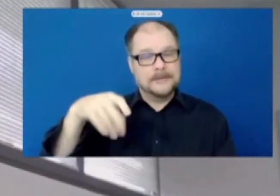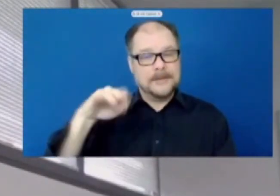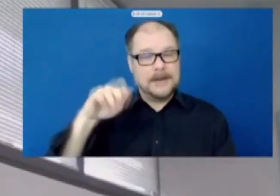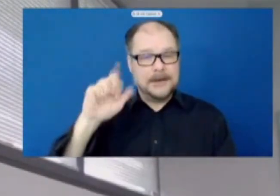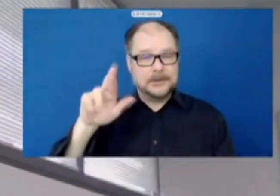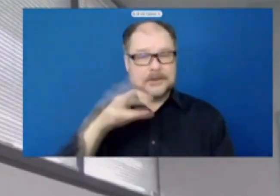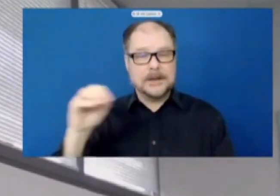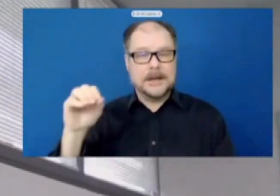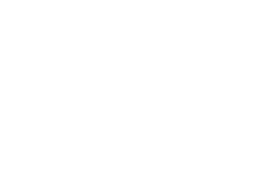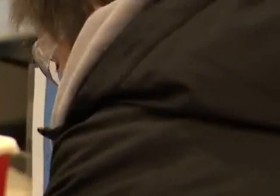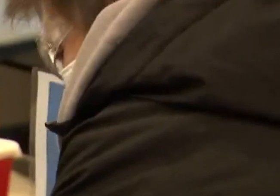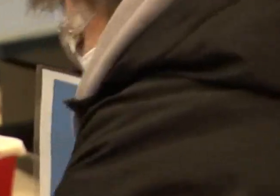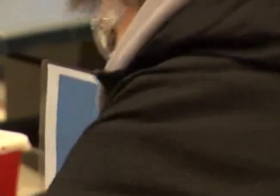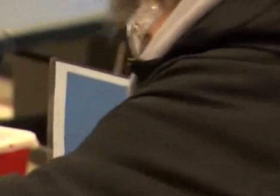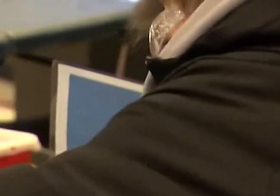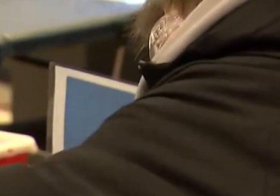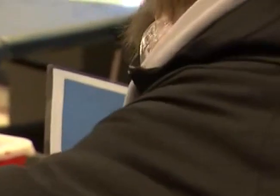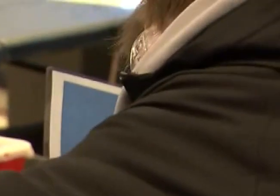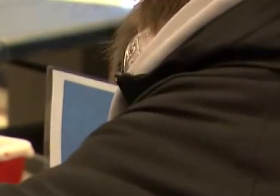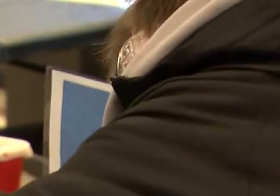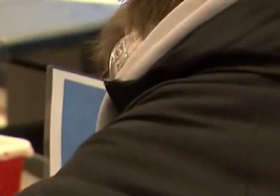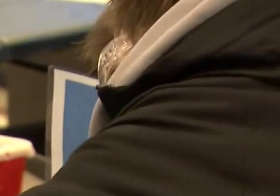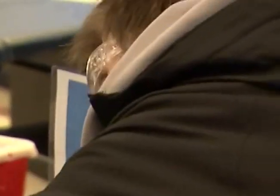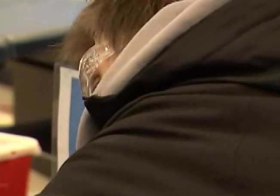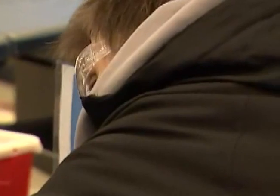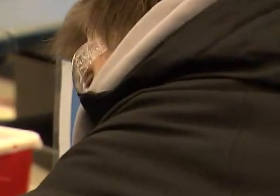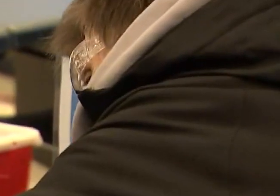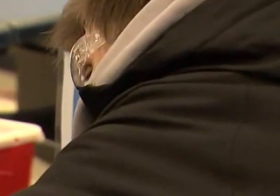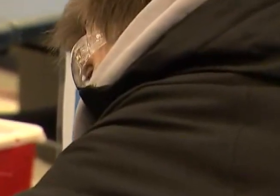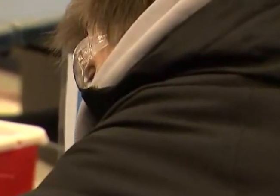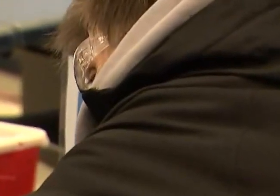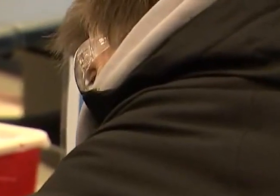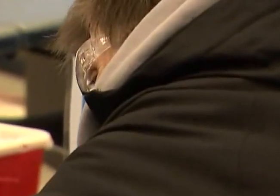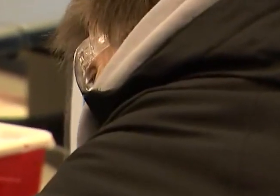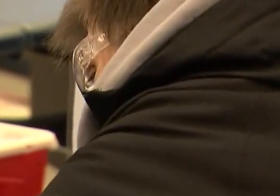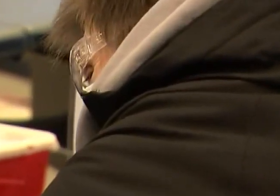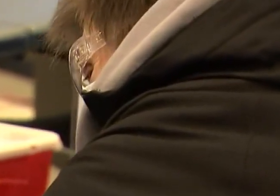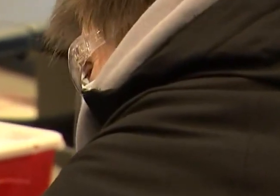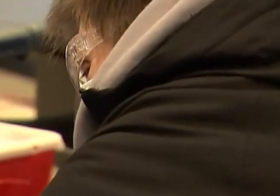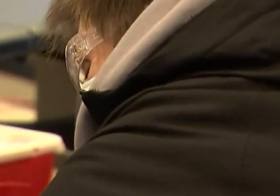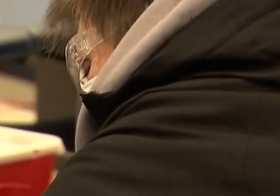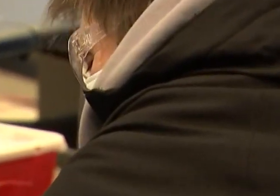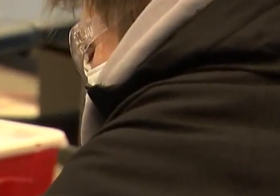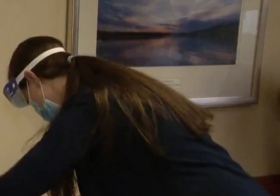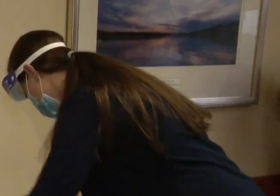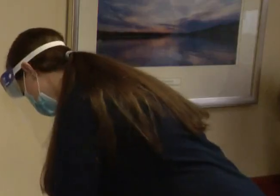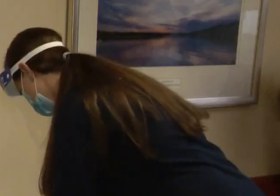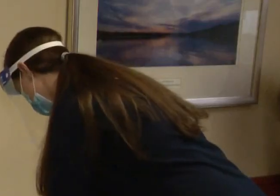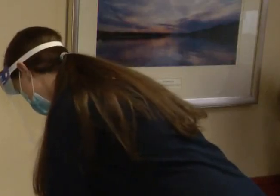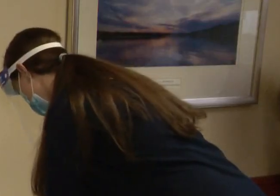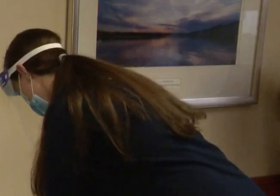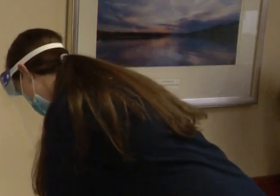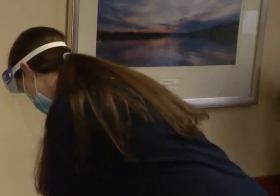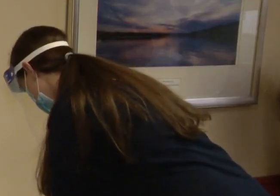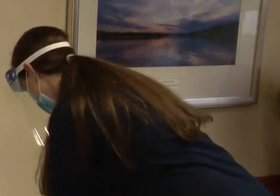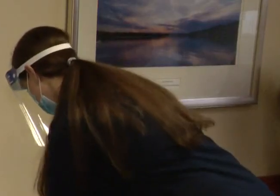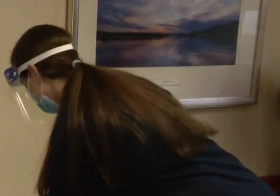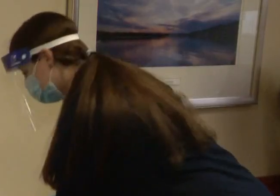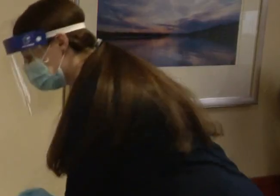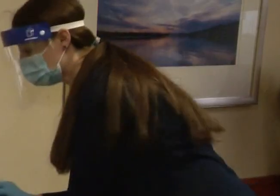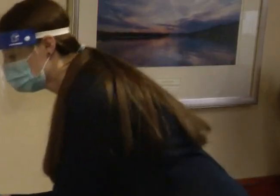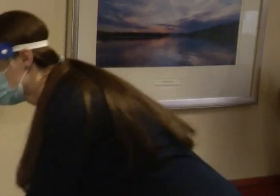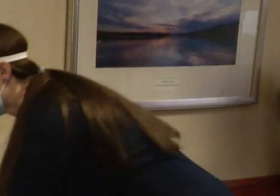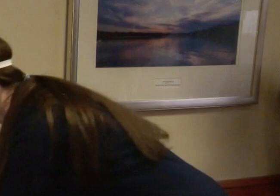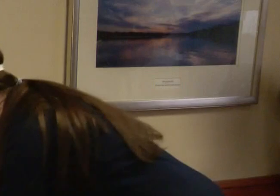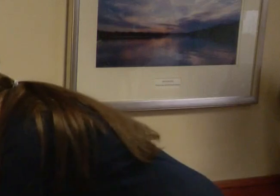more information becomes available. And the pause in distribution may make some pause before rolling up their sleeve, but health officials say this is a sign